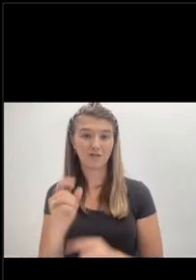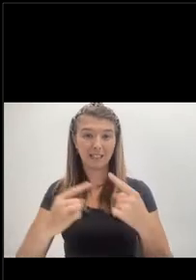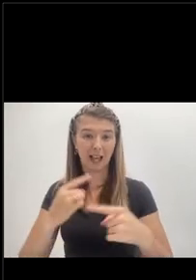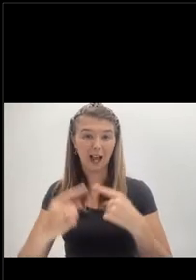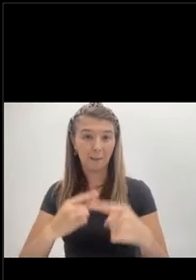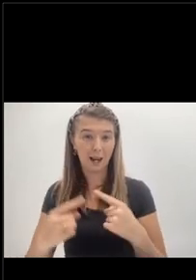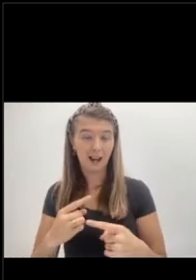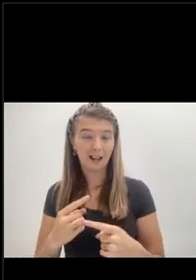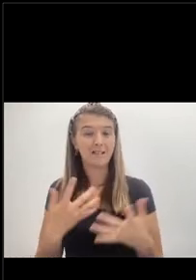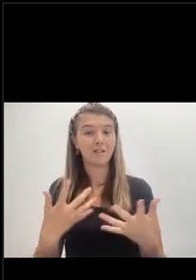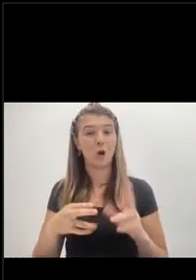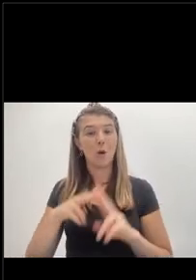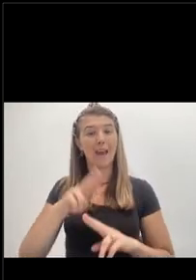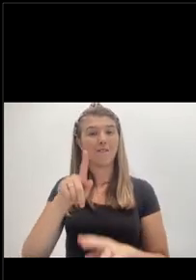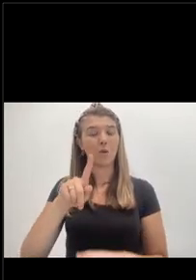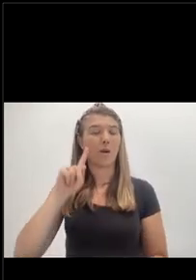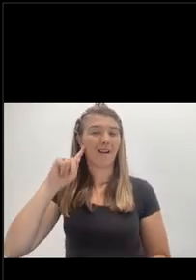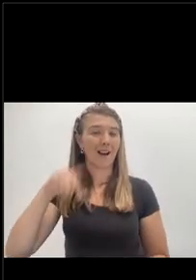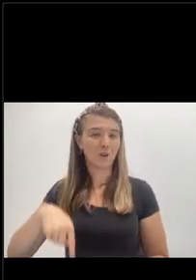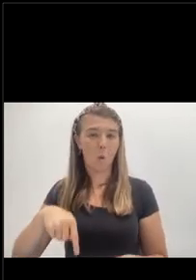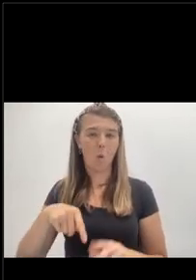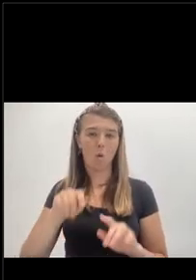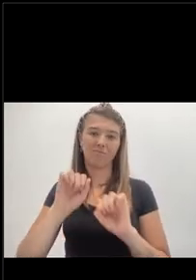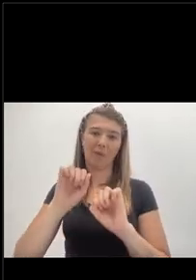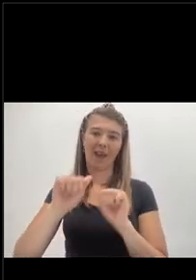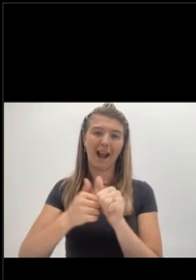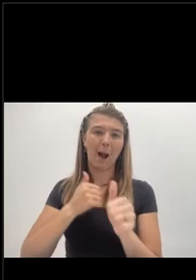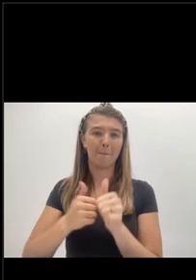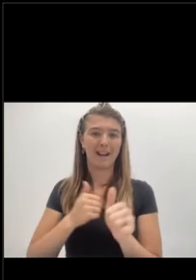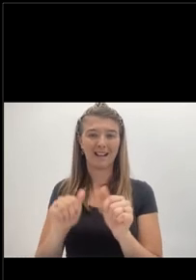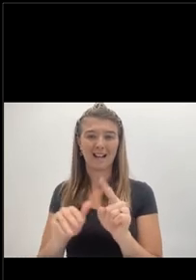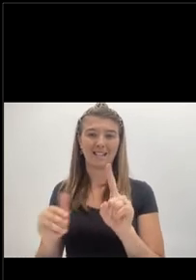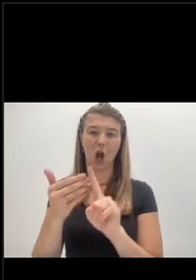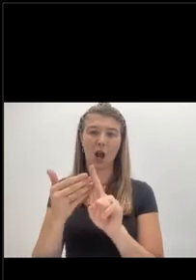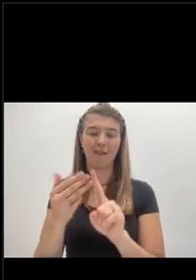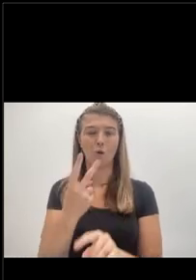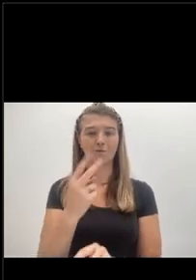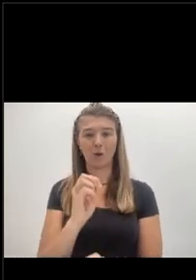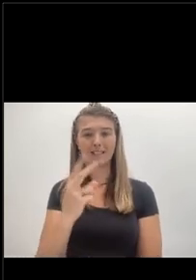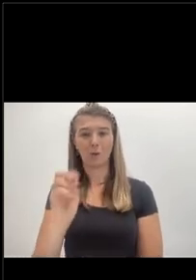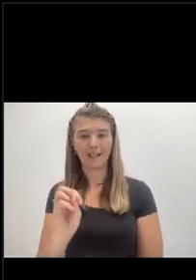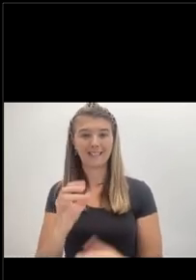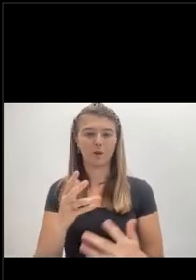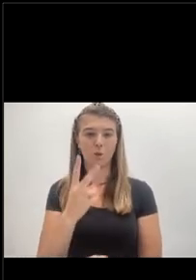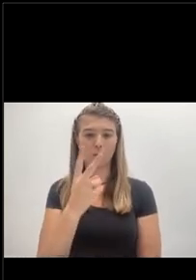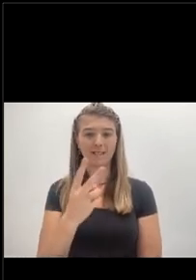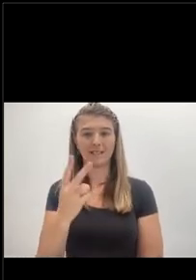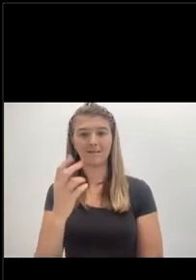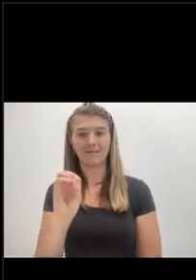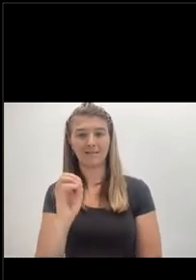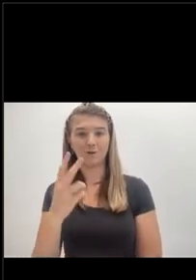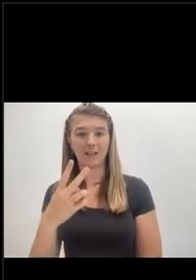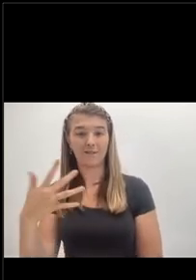if you ignore the company's particular targets for 2025 or 2030, packaging in the UK must contain